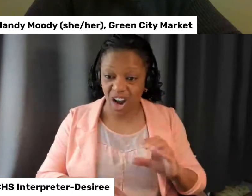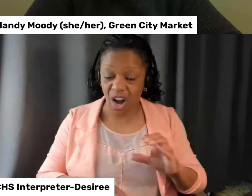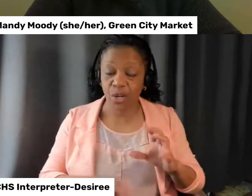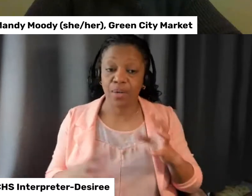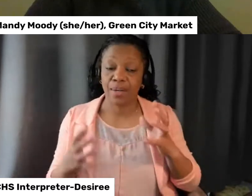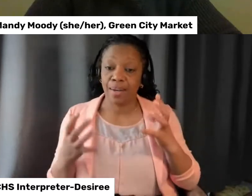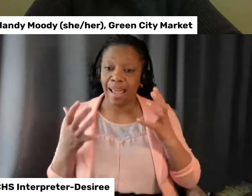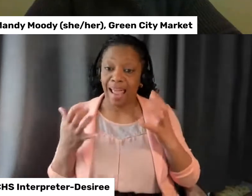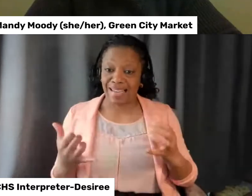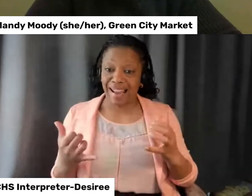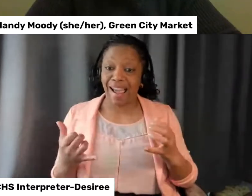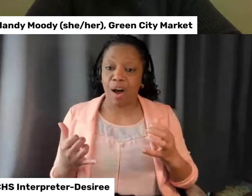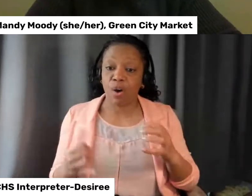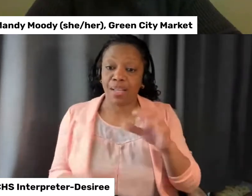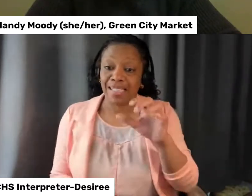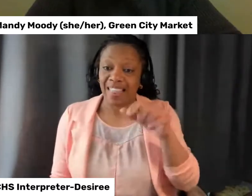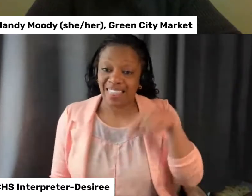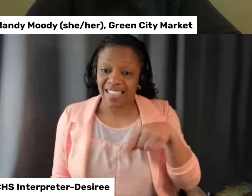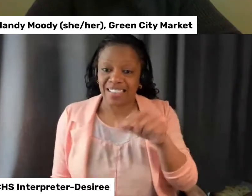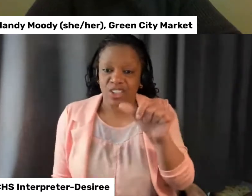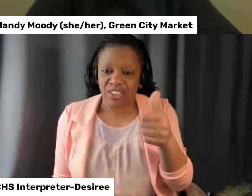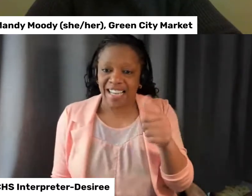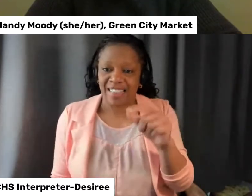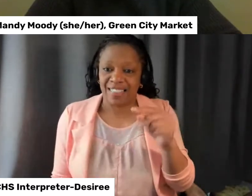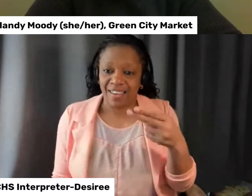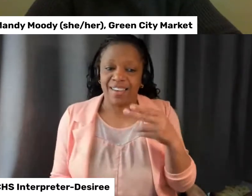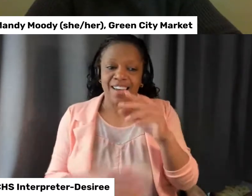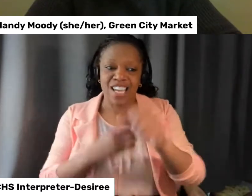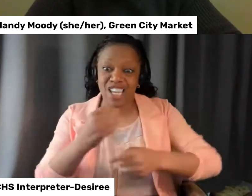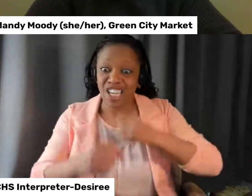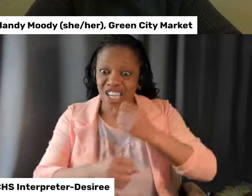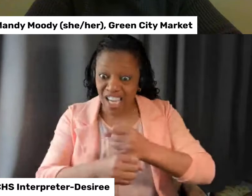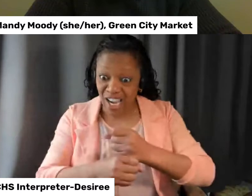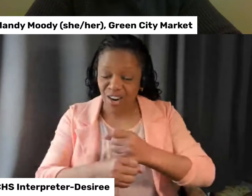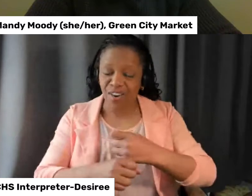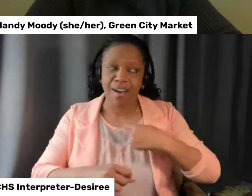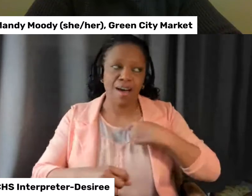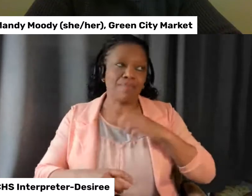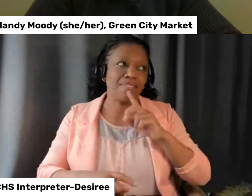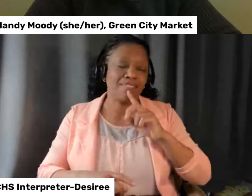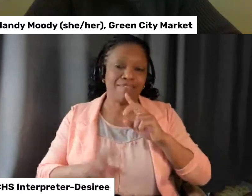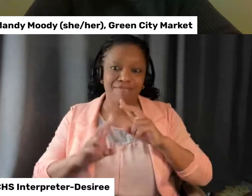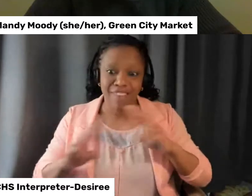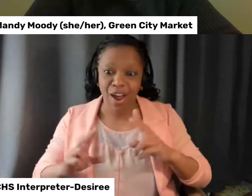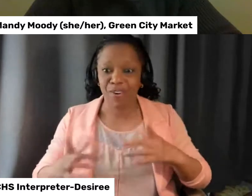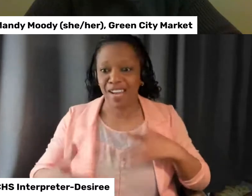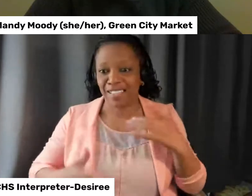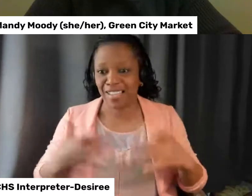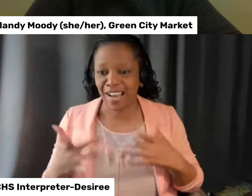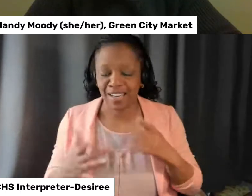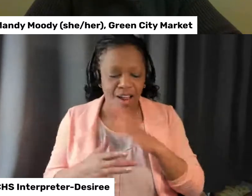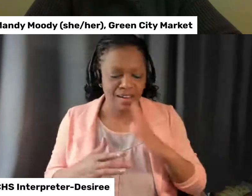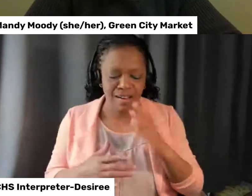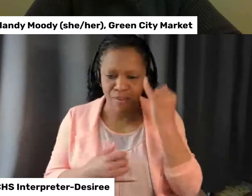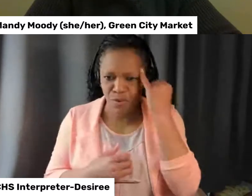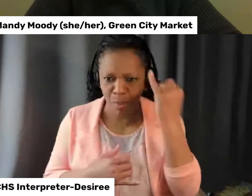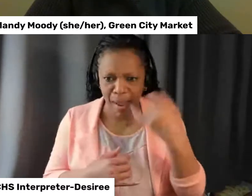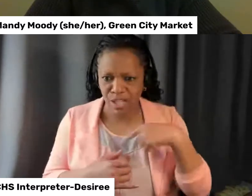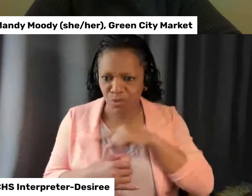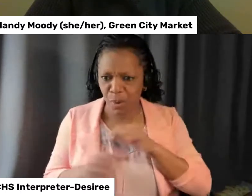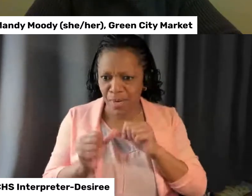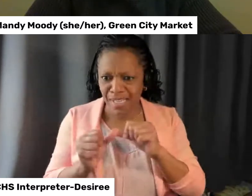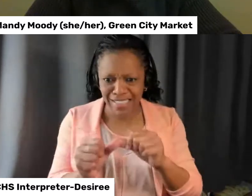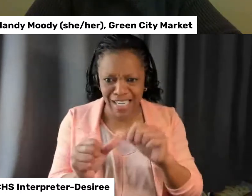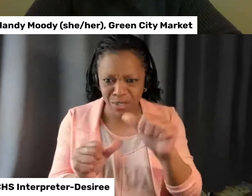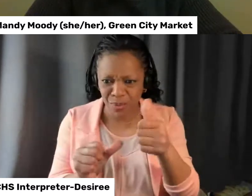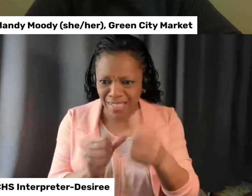year this coming season. I'm so very excited about it. Never imagined that we would last, but we've been